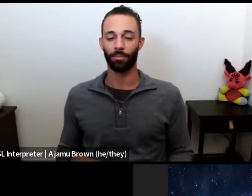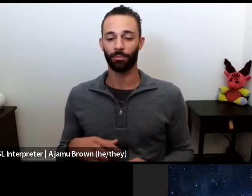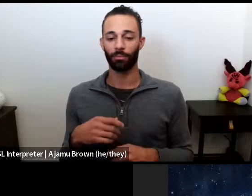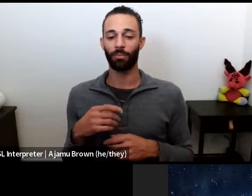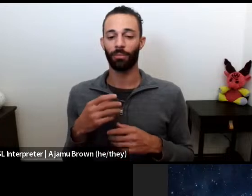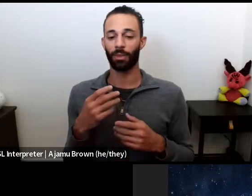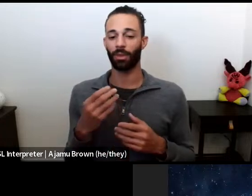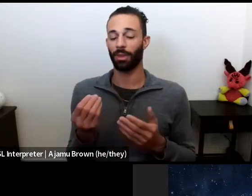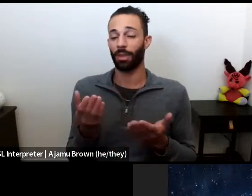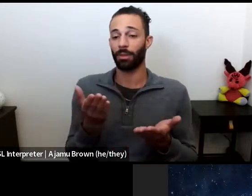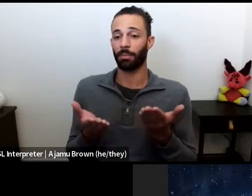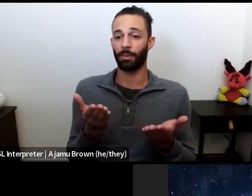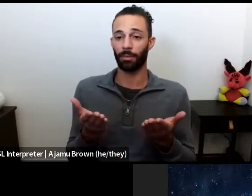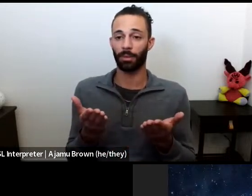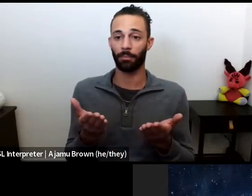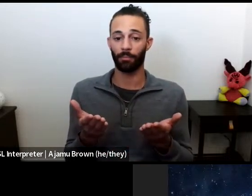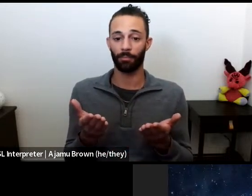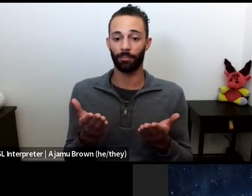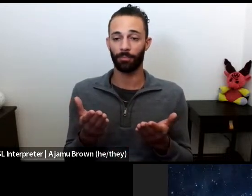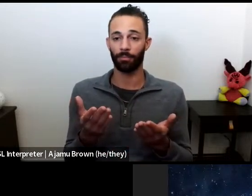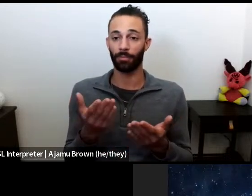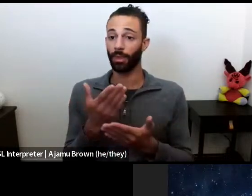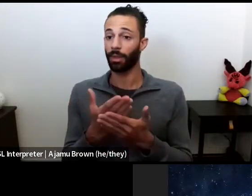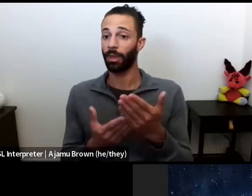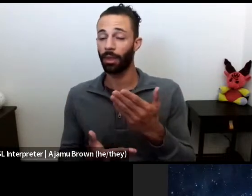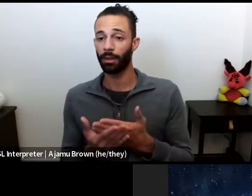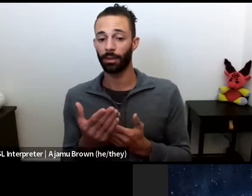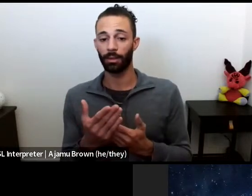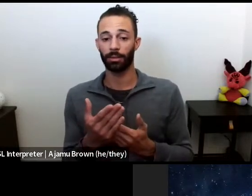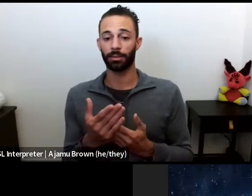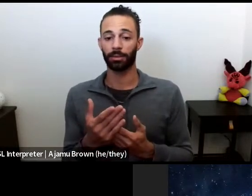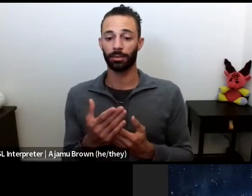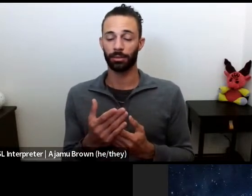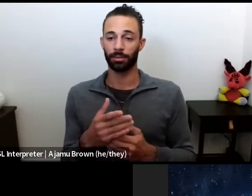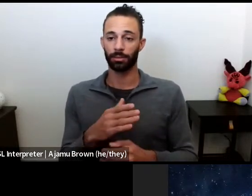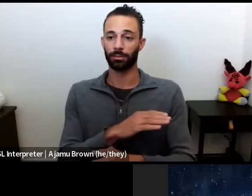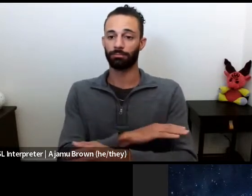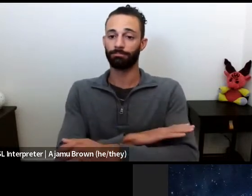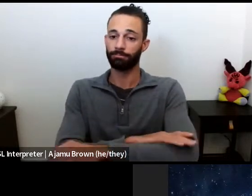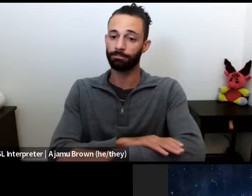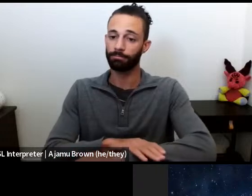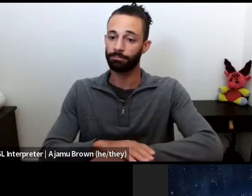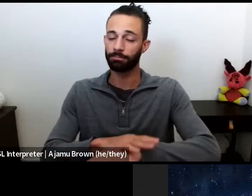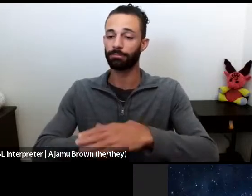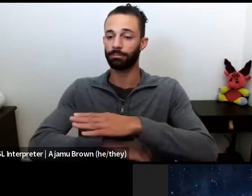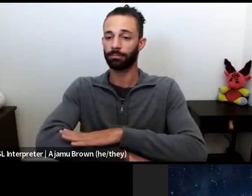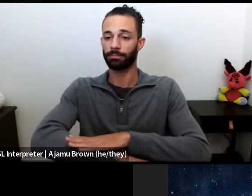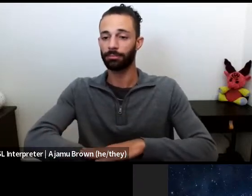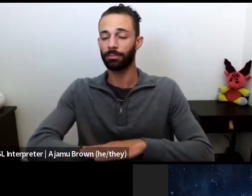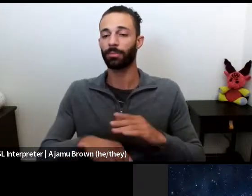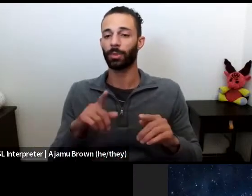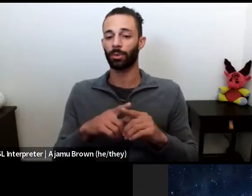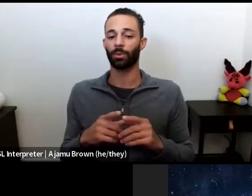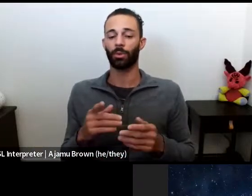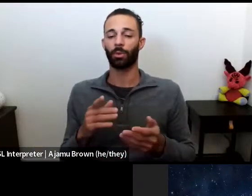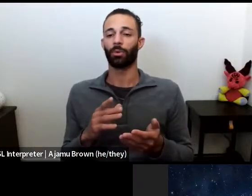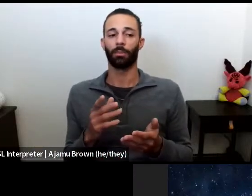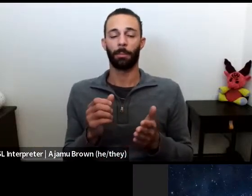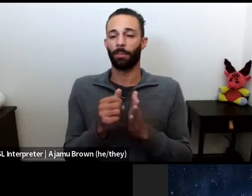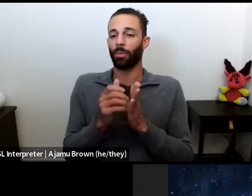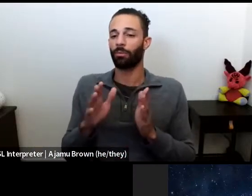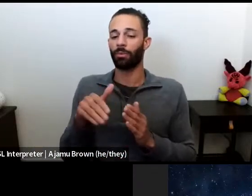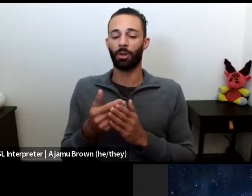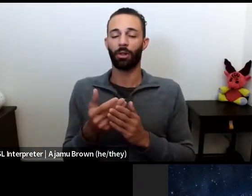And then maybe run your hands over yourself, kind of wipe some of that excess energy off.